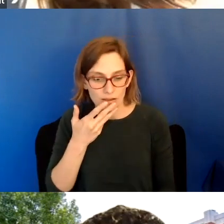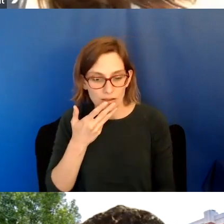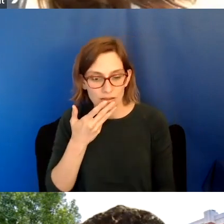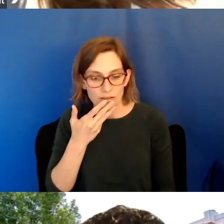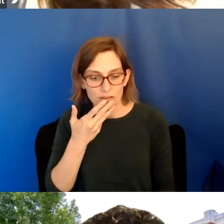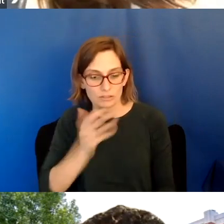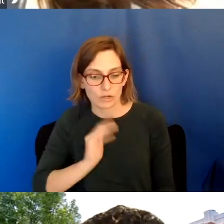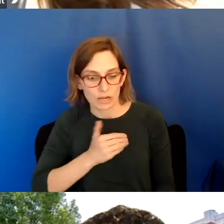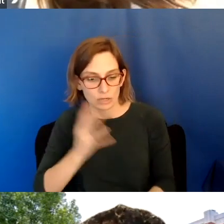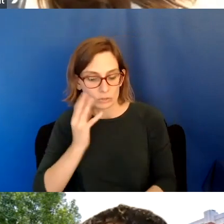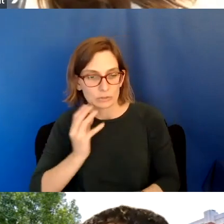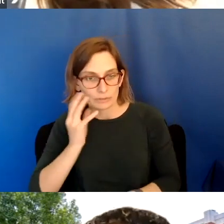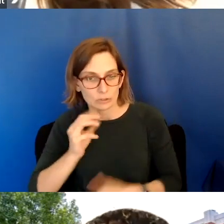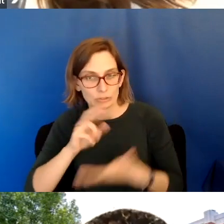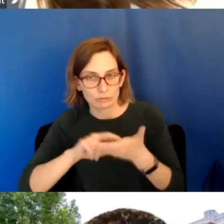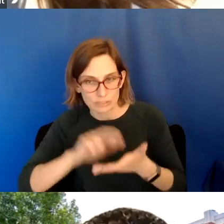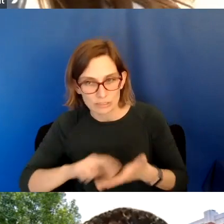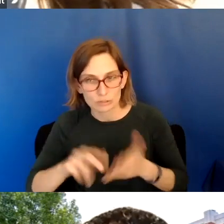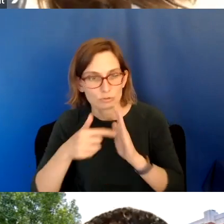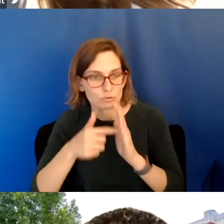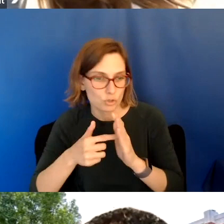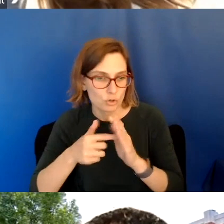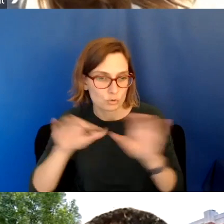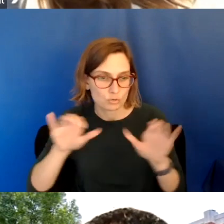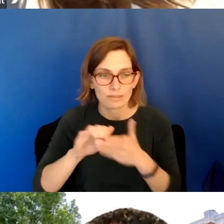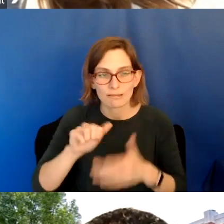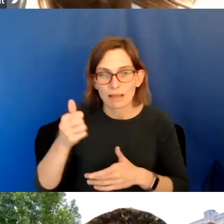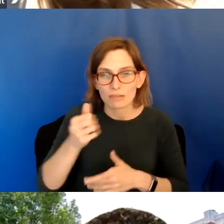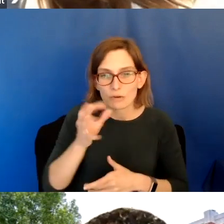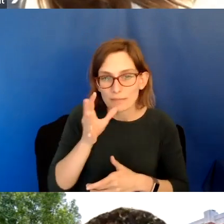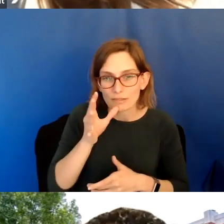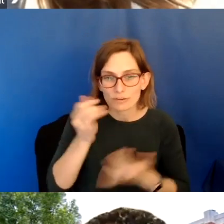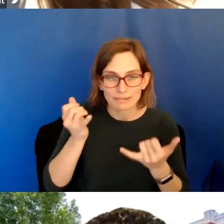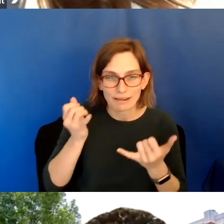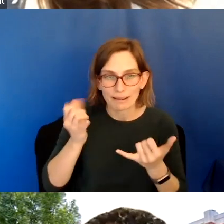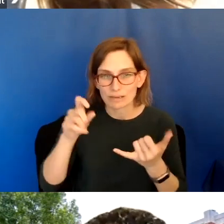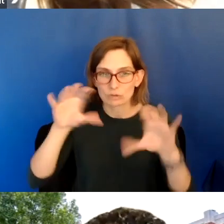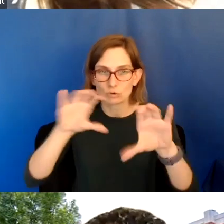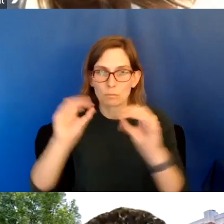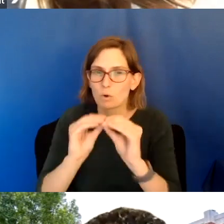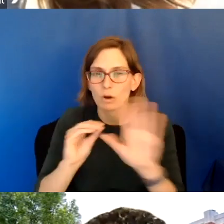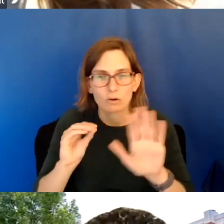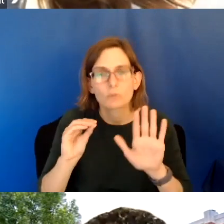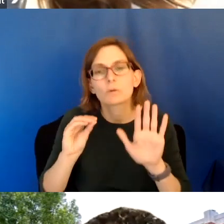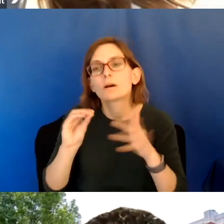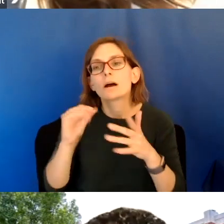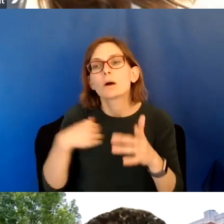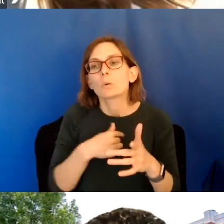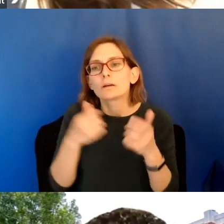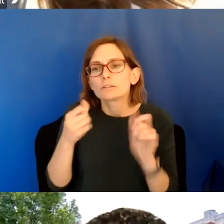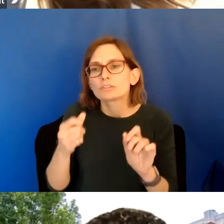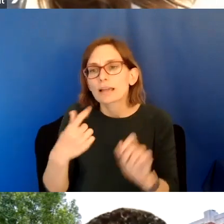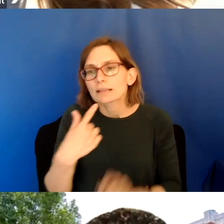and research have shown are doing so much of this other mothering now, need to be doing more. I think what we're trying to say is